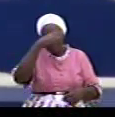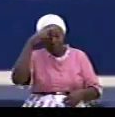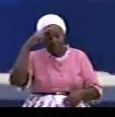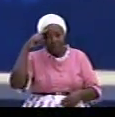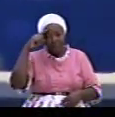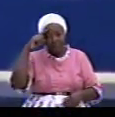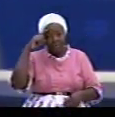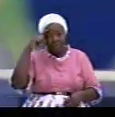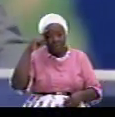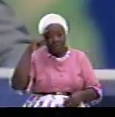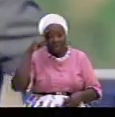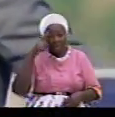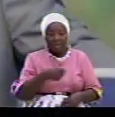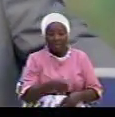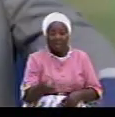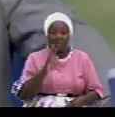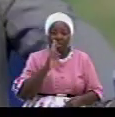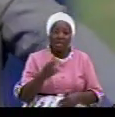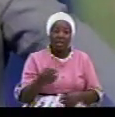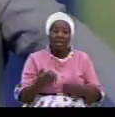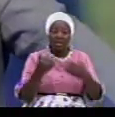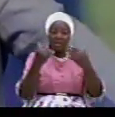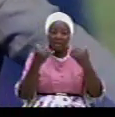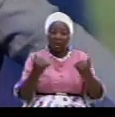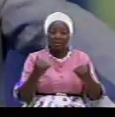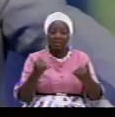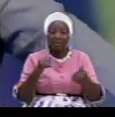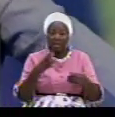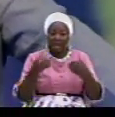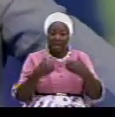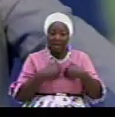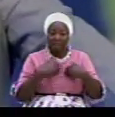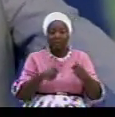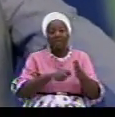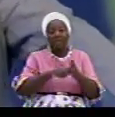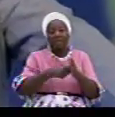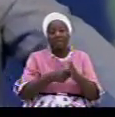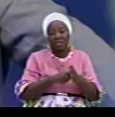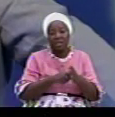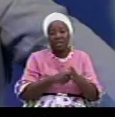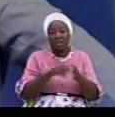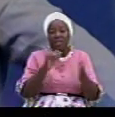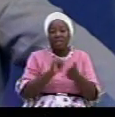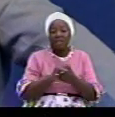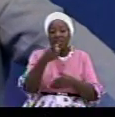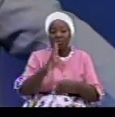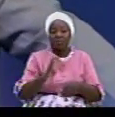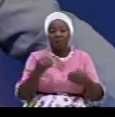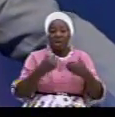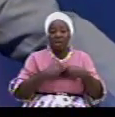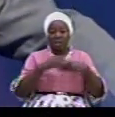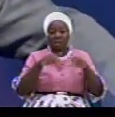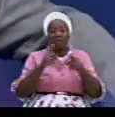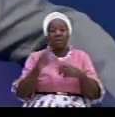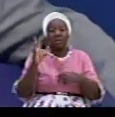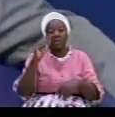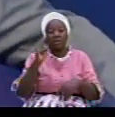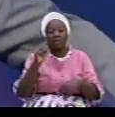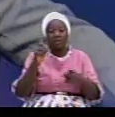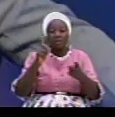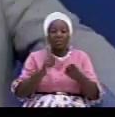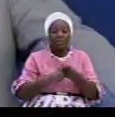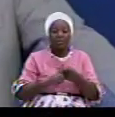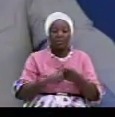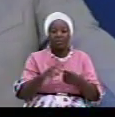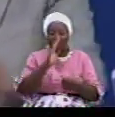because he allowed the key that God had given him to be mangled